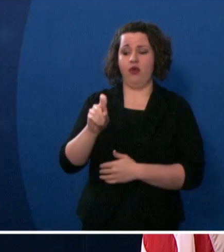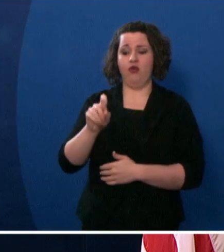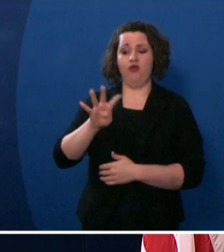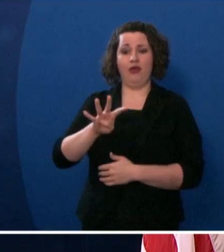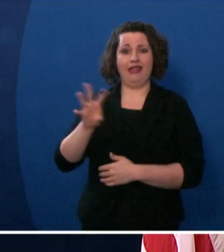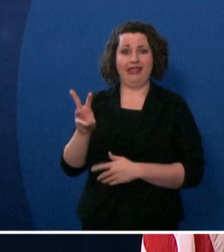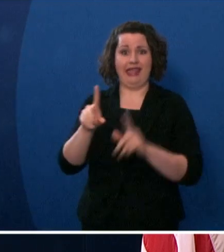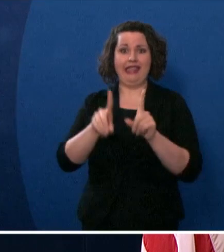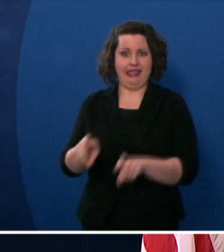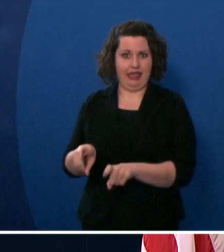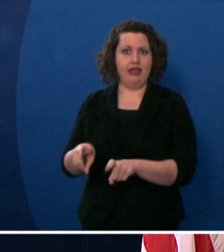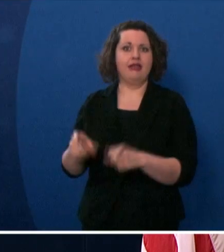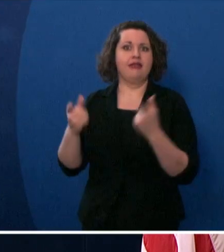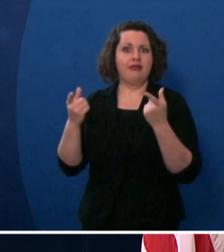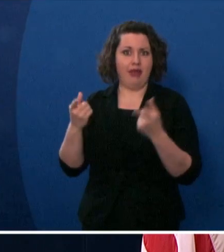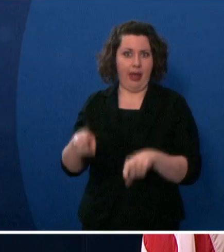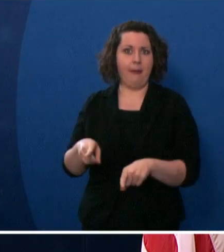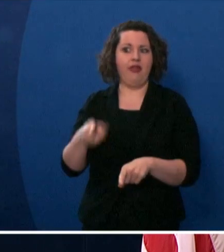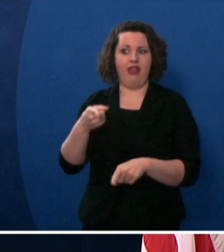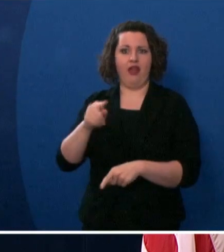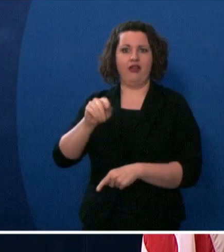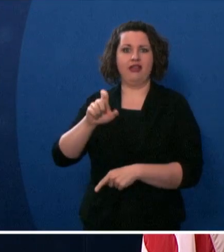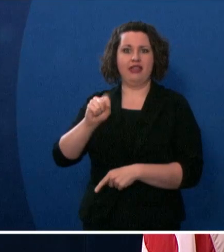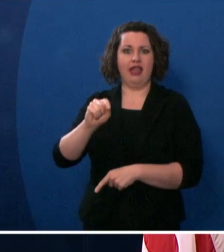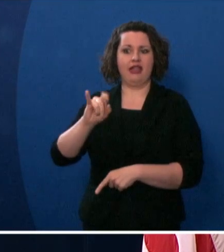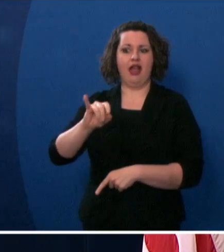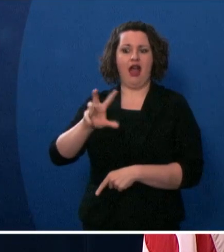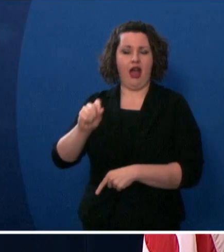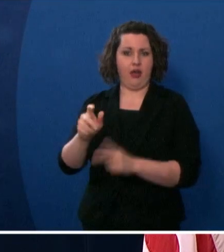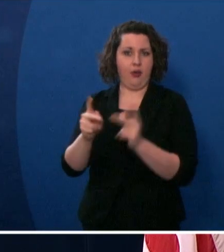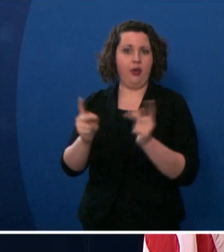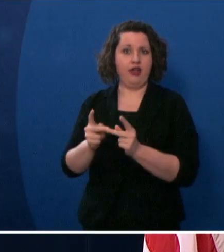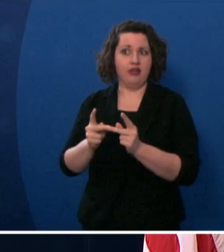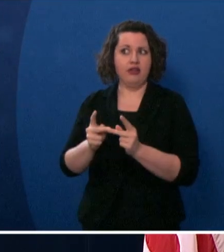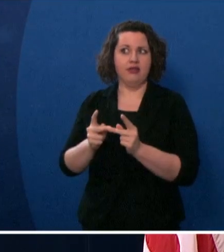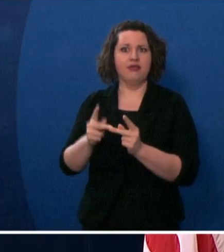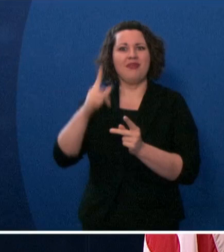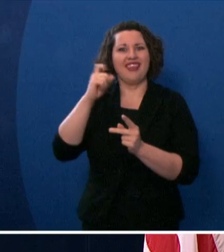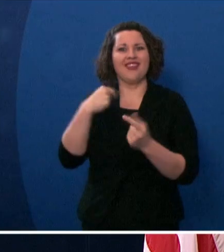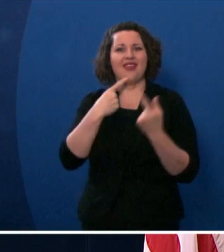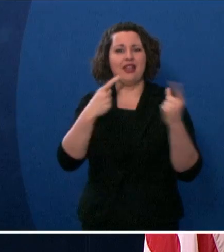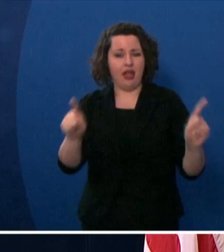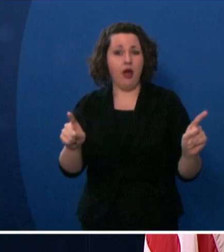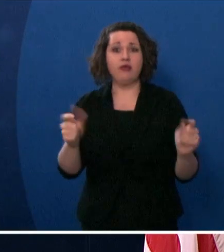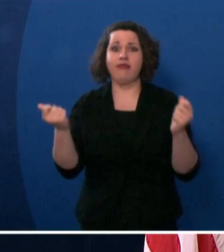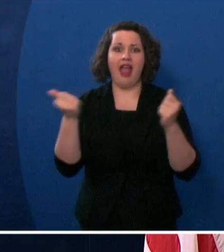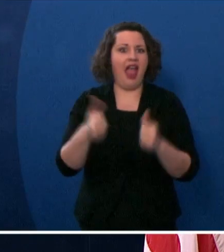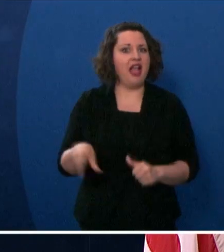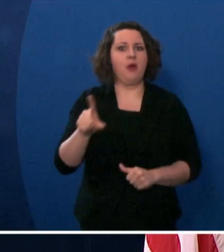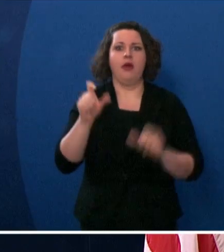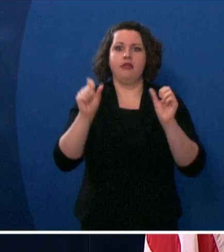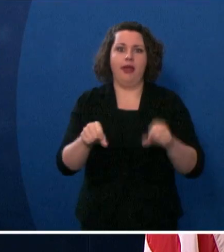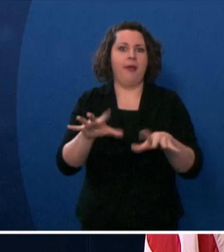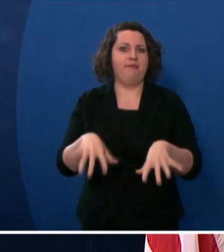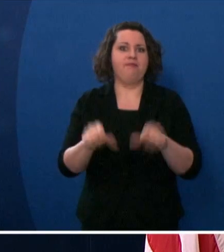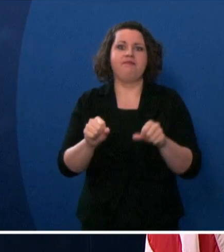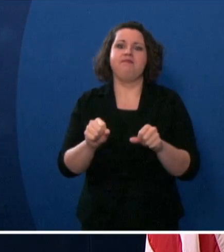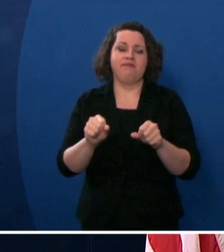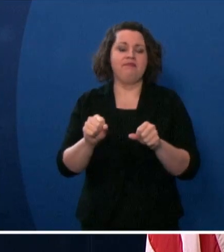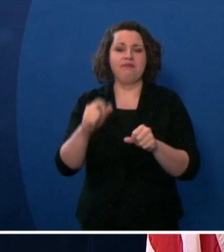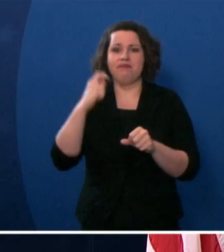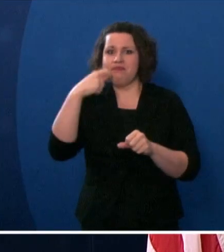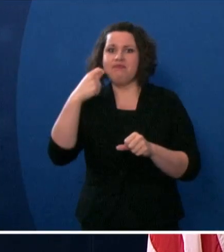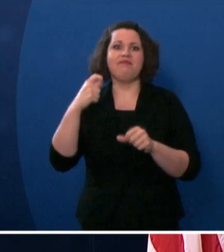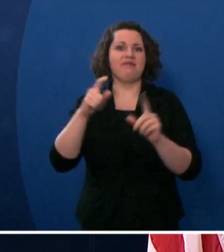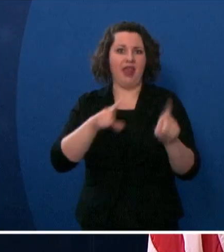6,146 tests were done at Test Iowa locations after announcing that testing criteria would be opened so that any Iowan who wanted to be